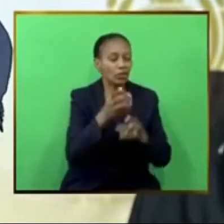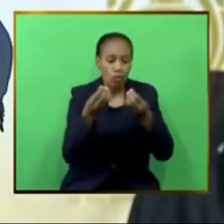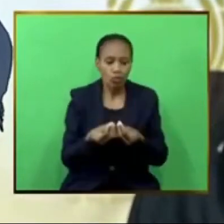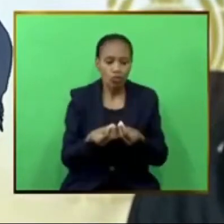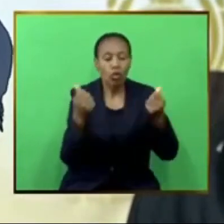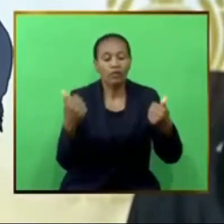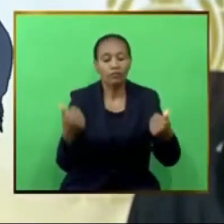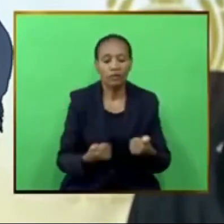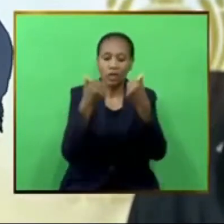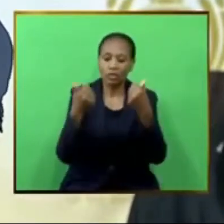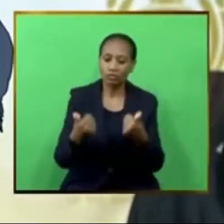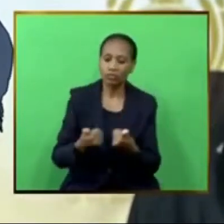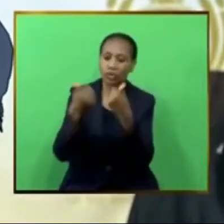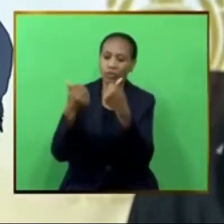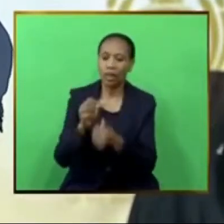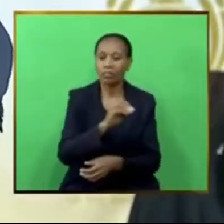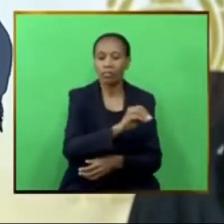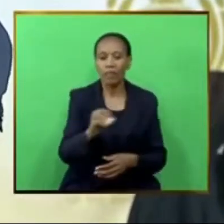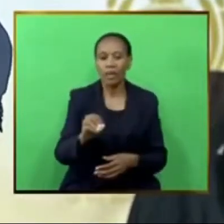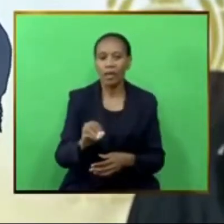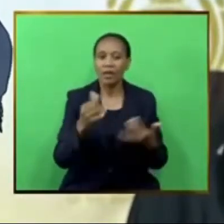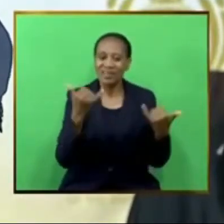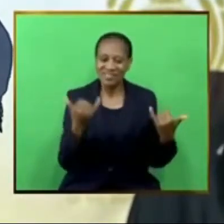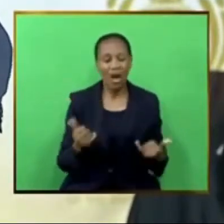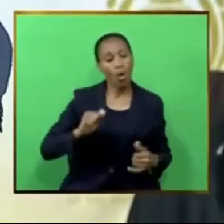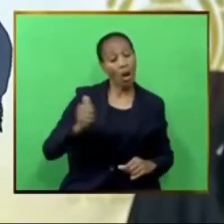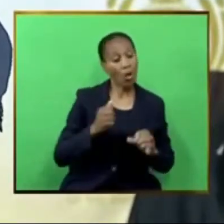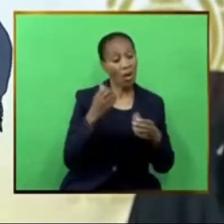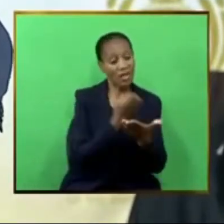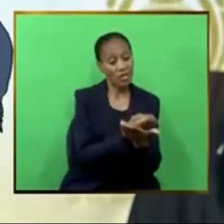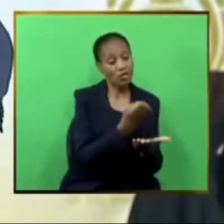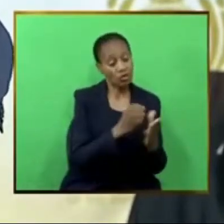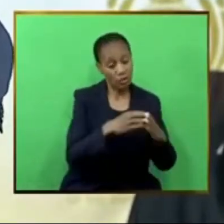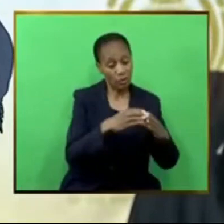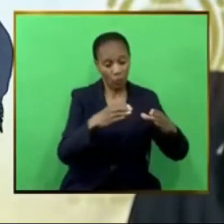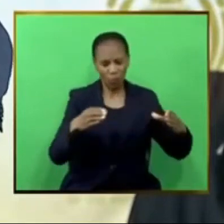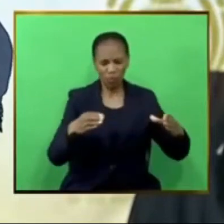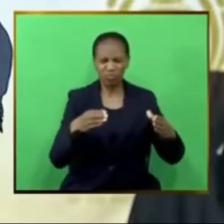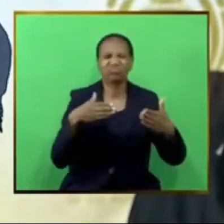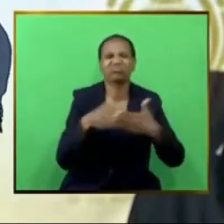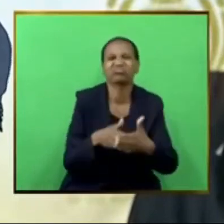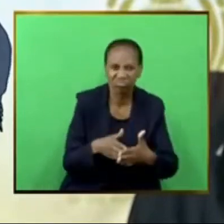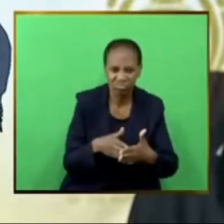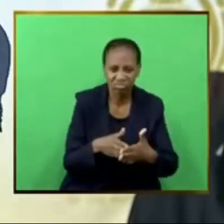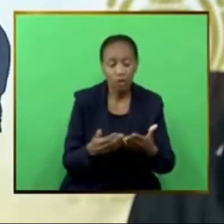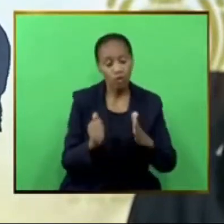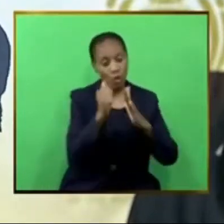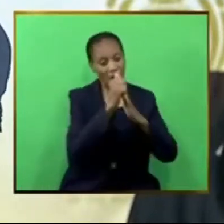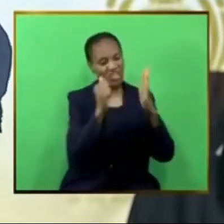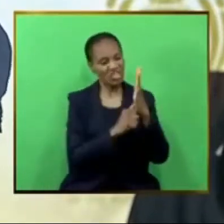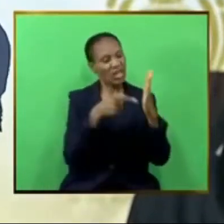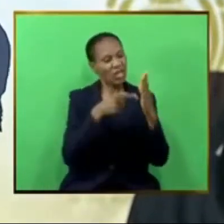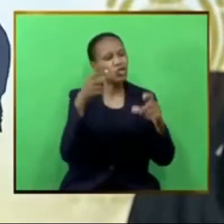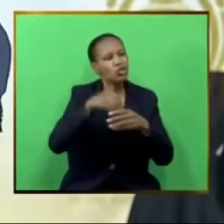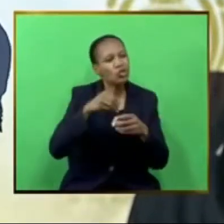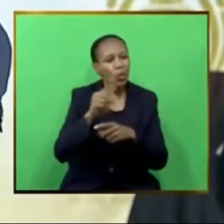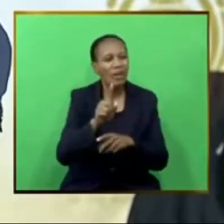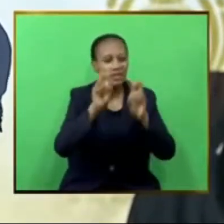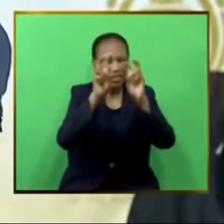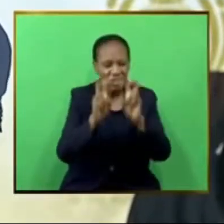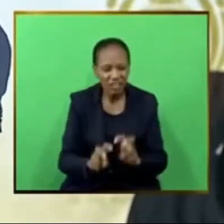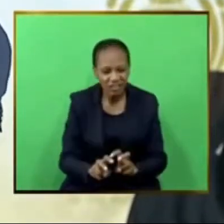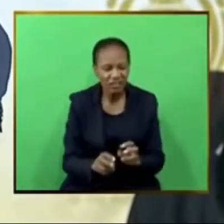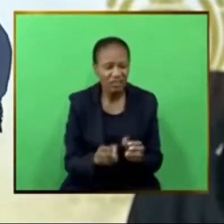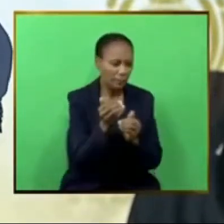the challenges that held back our growth. This agenda included areas like electricity,